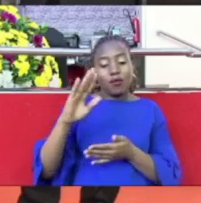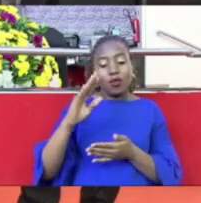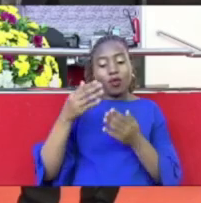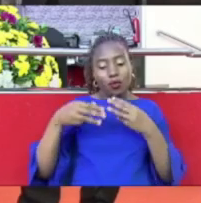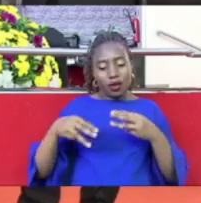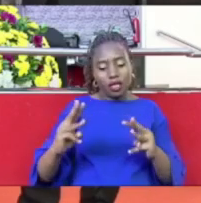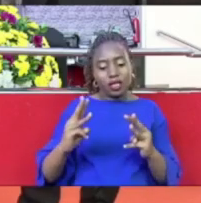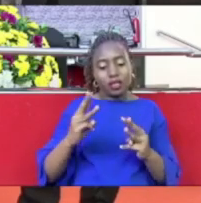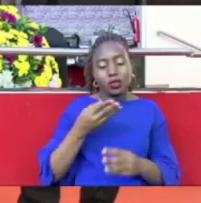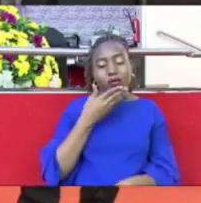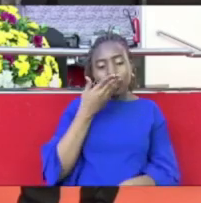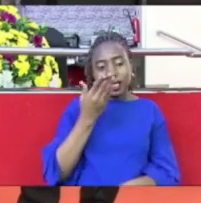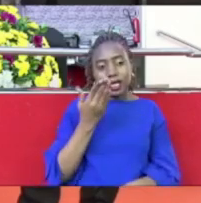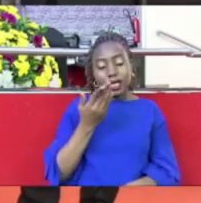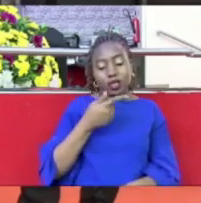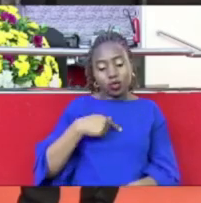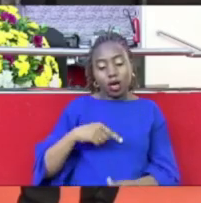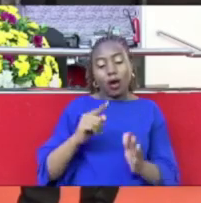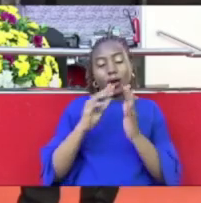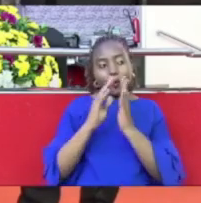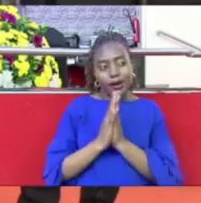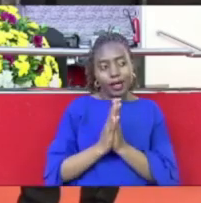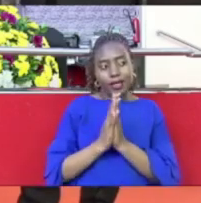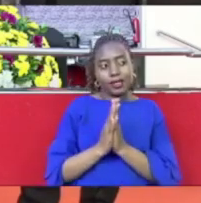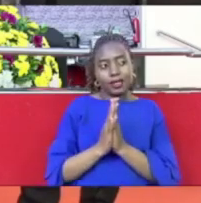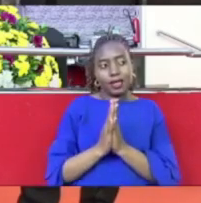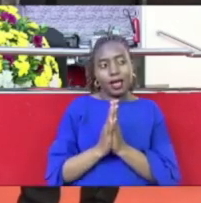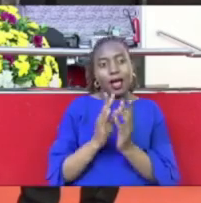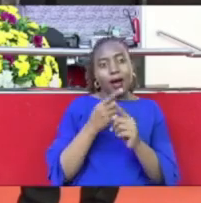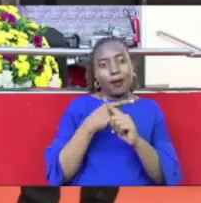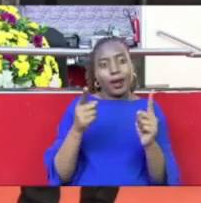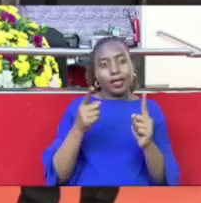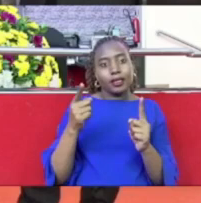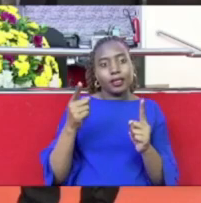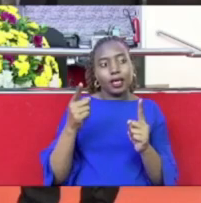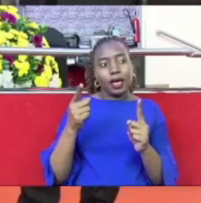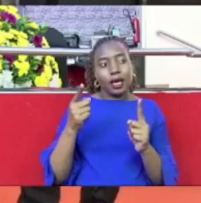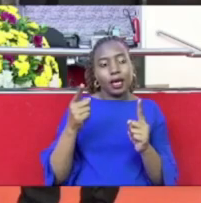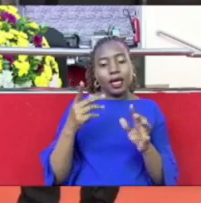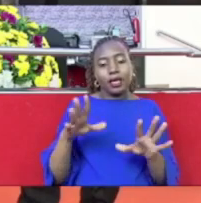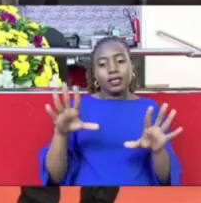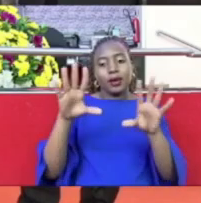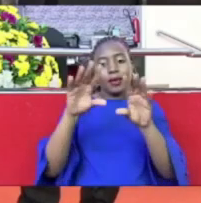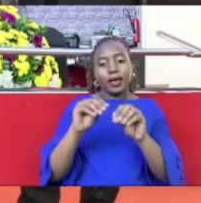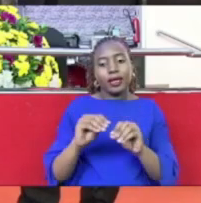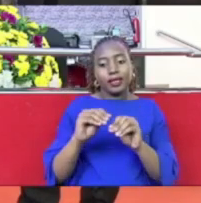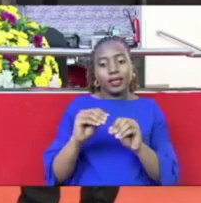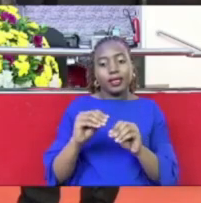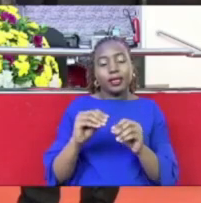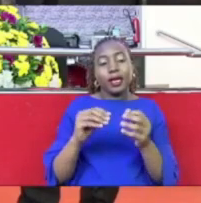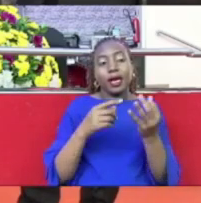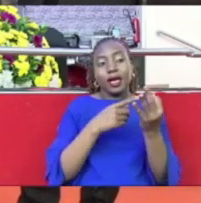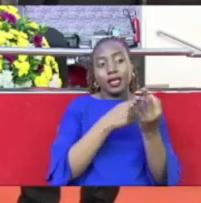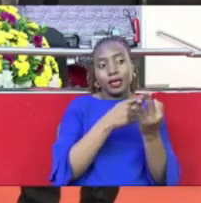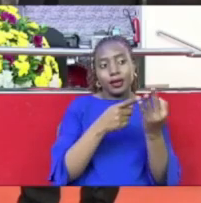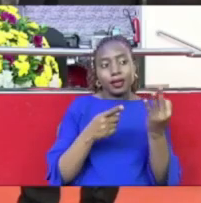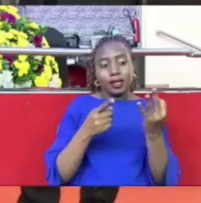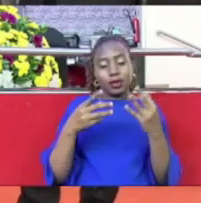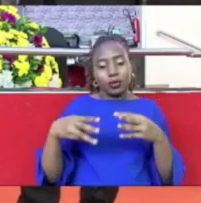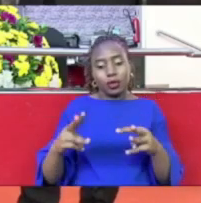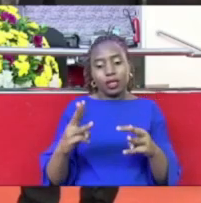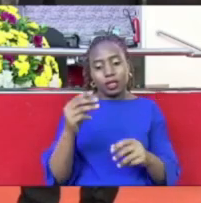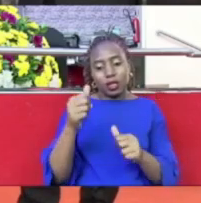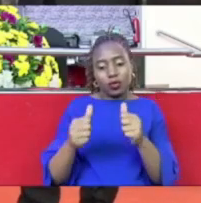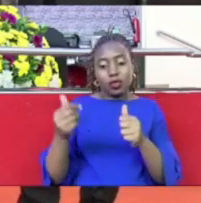kujibu maombi yetu. But he summarizes three important ways how God answers prayer. Lakini anataja mambo matatu ya jinsi ambavyo Mungu hujibu maombi.